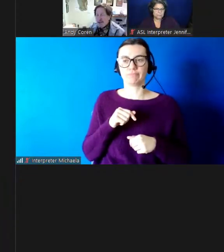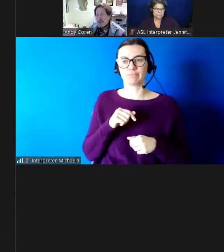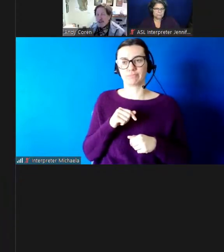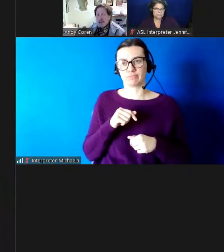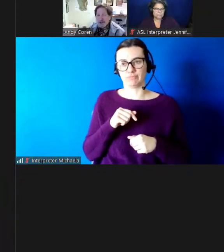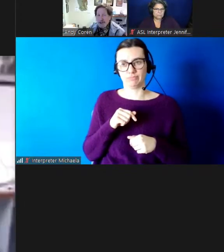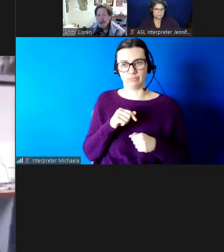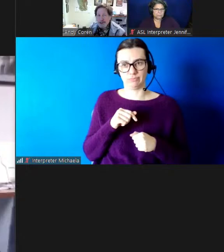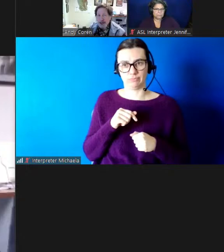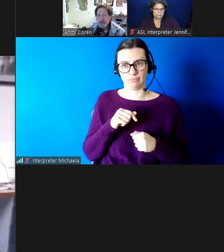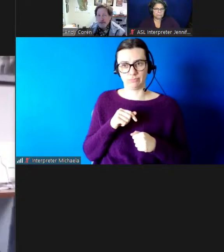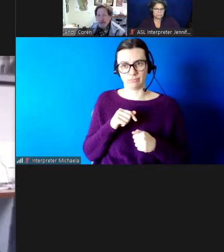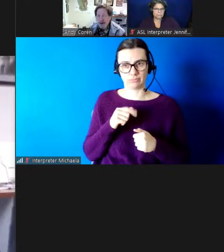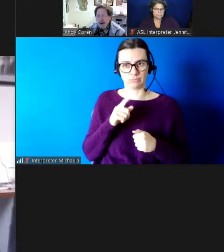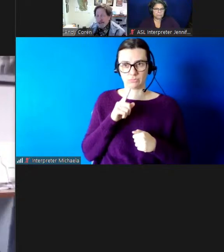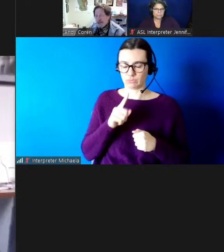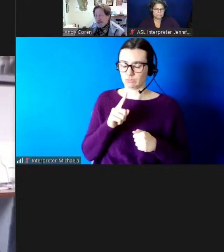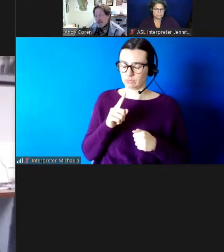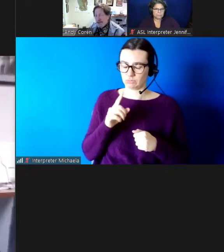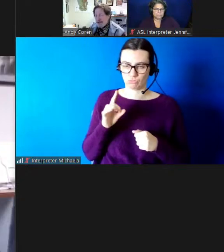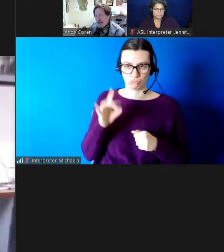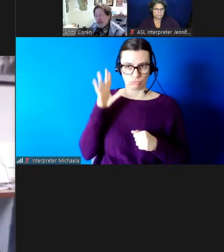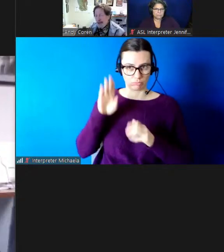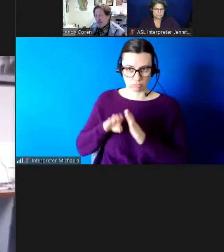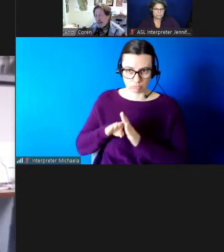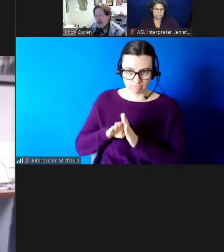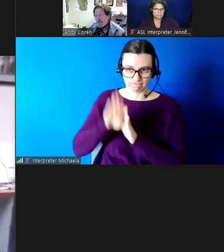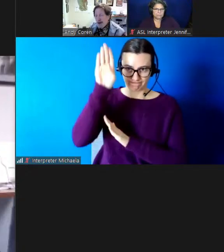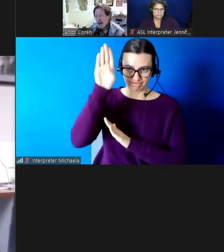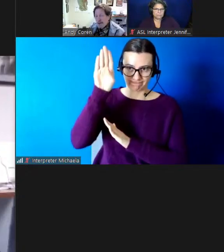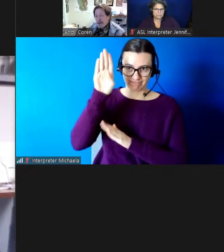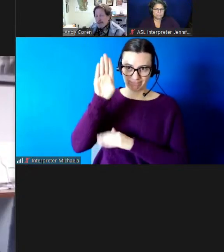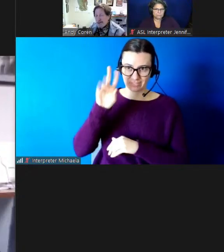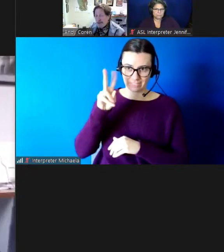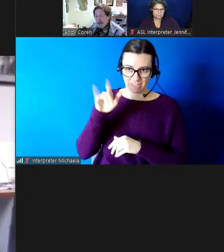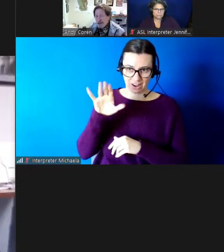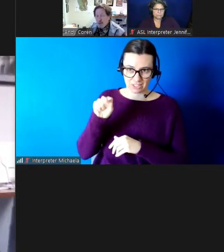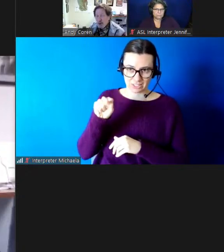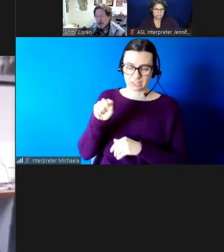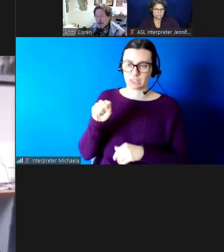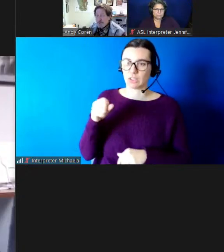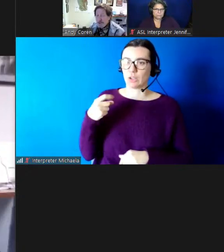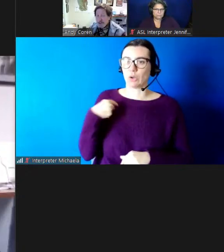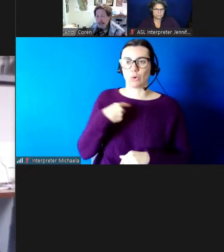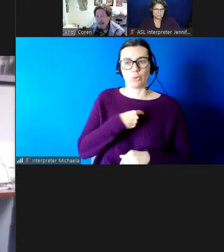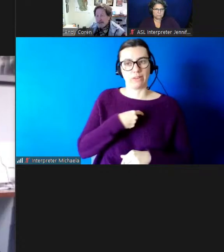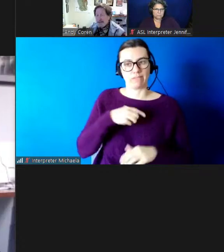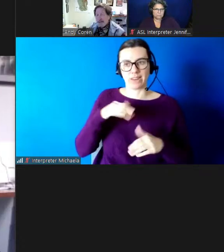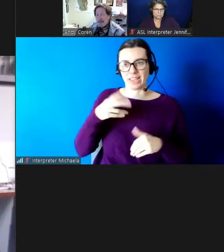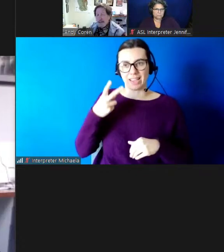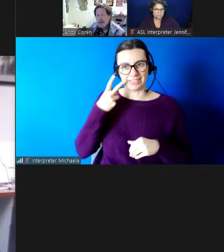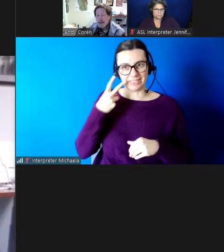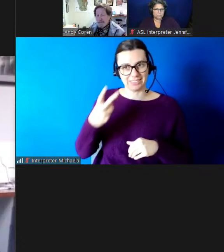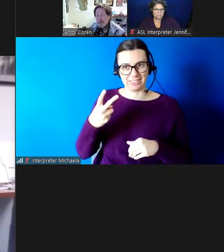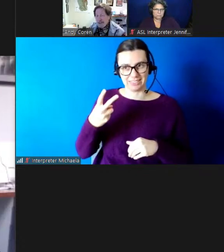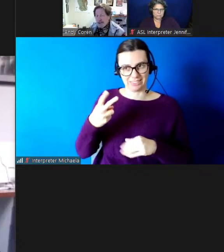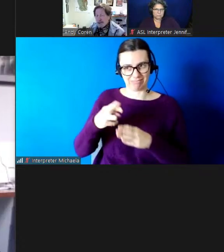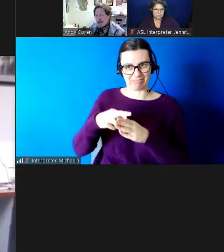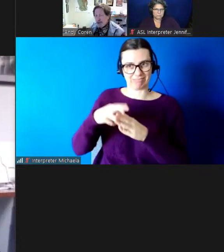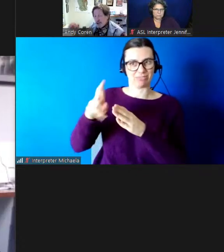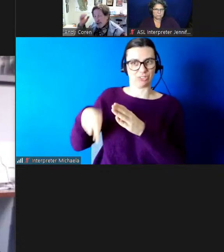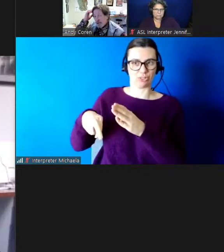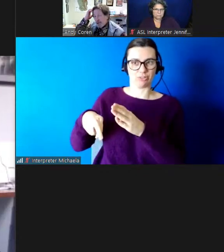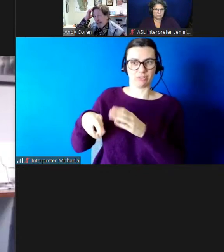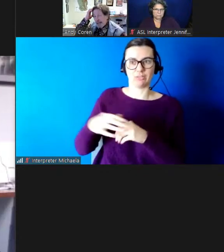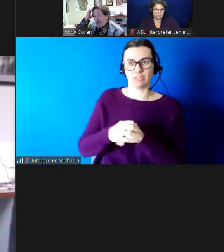huge surge of a virus, and we have not seen the worst of this yet.